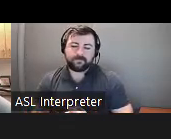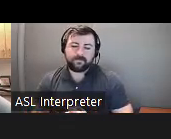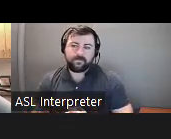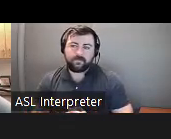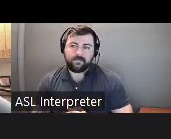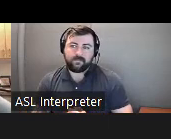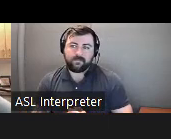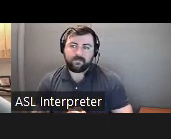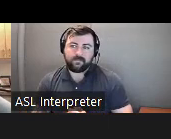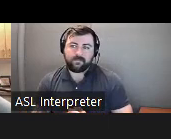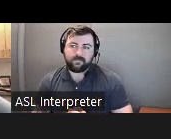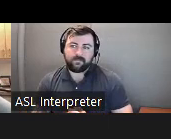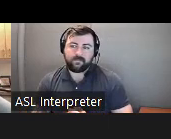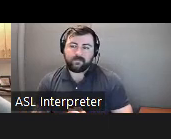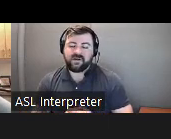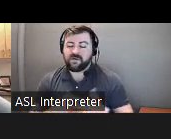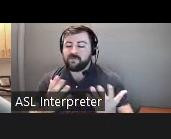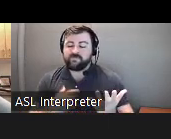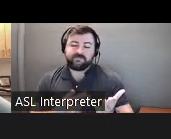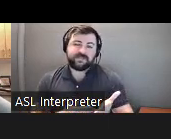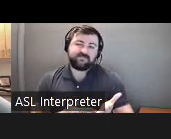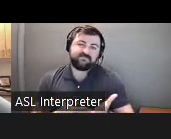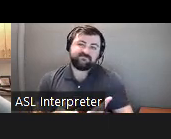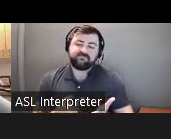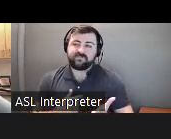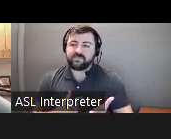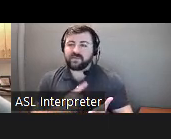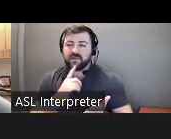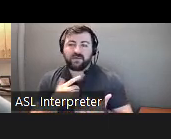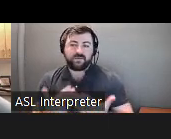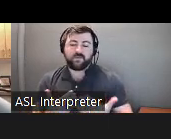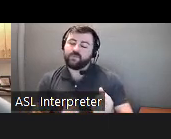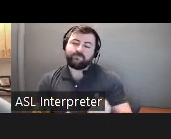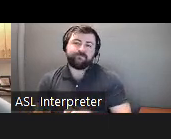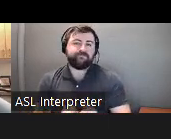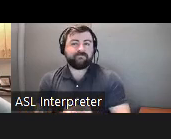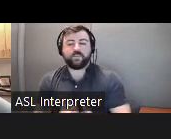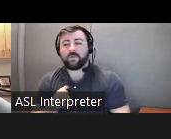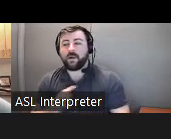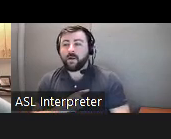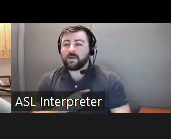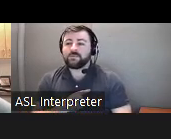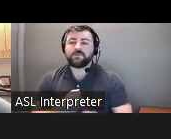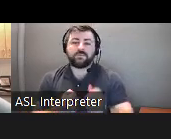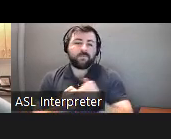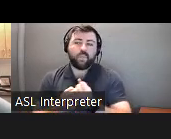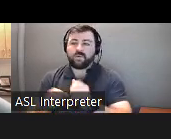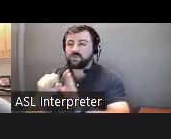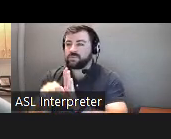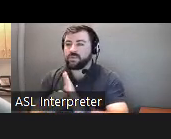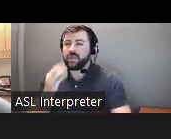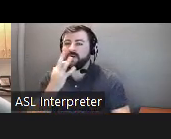No arms about it. Honestly, I am going to support us and supporting the state of